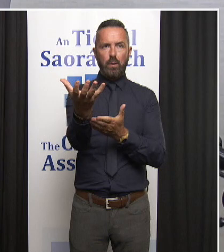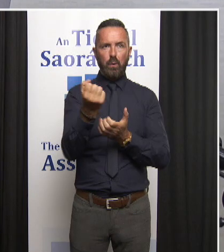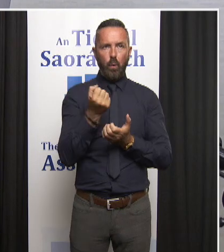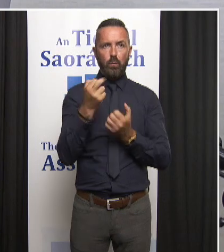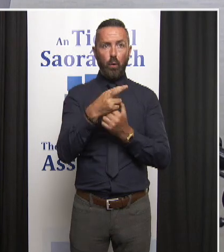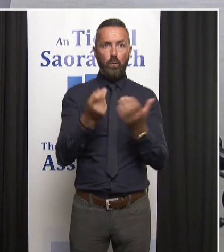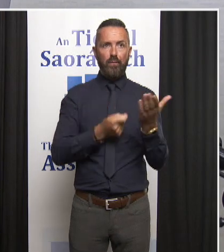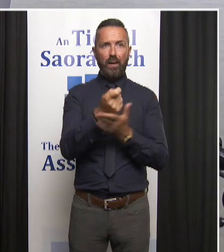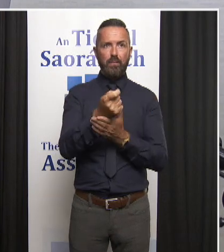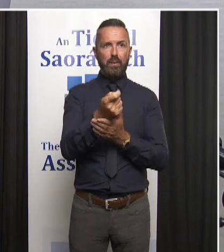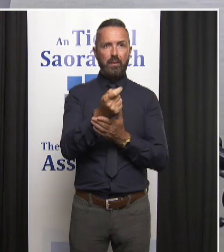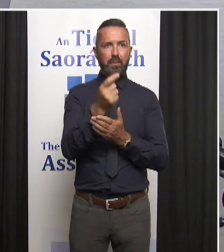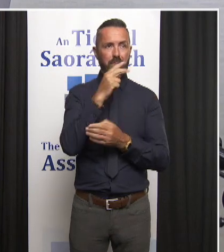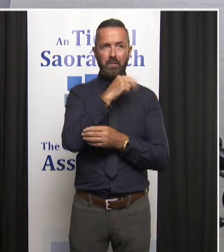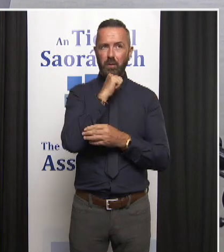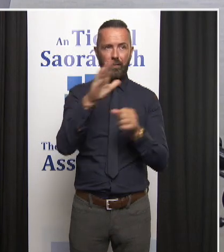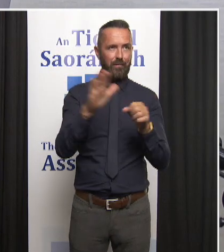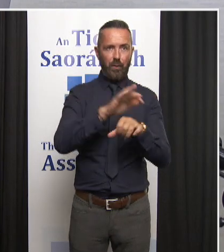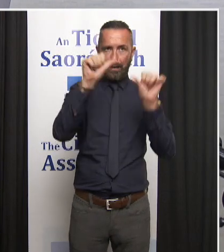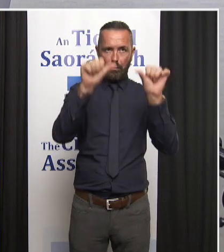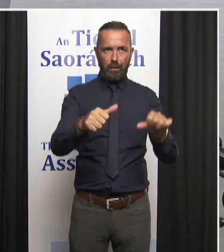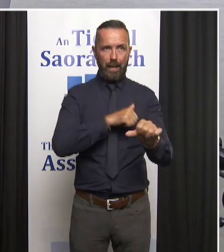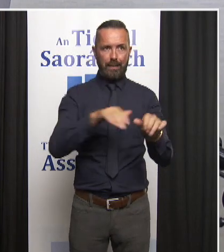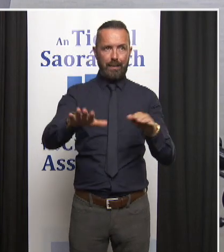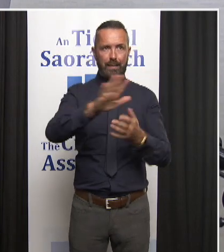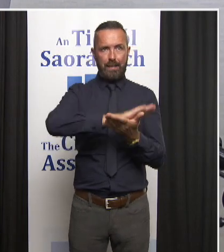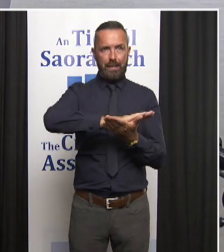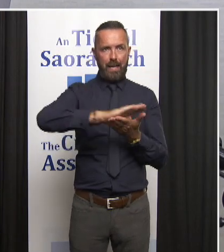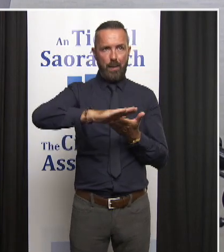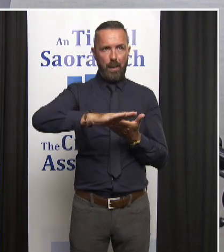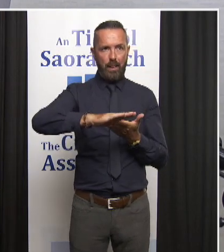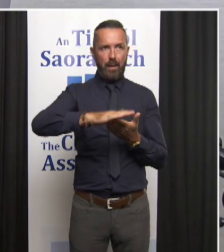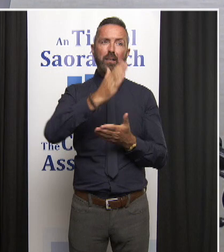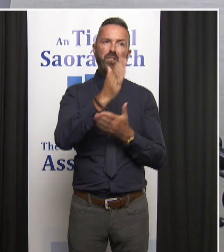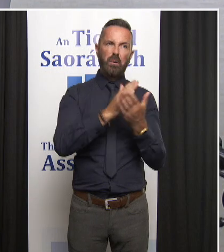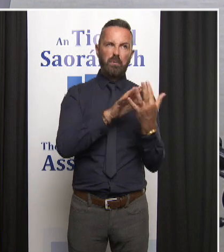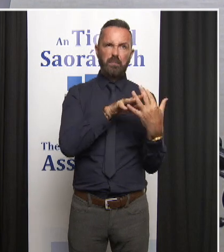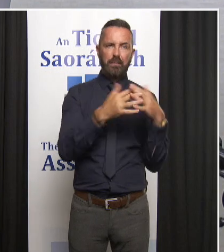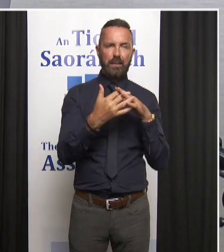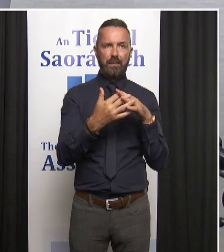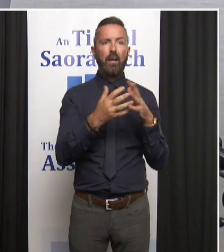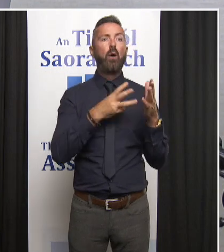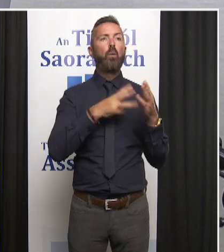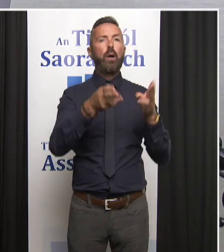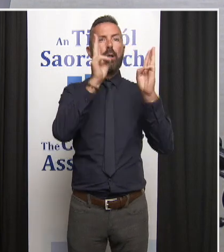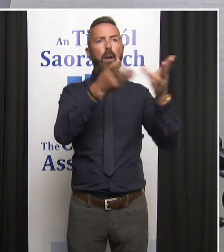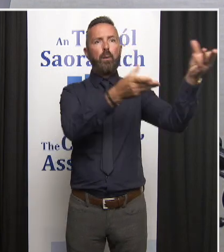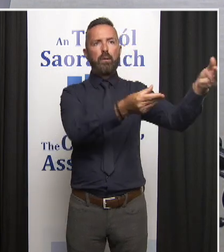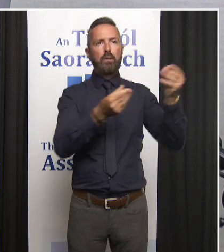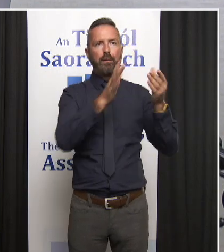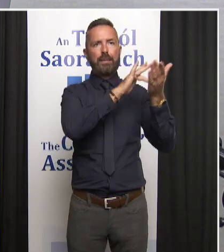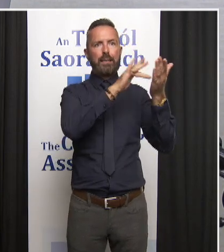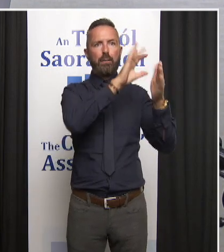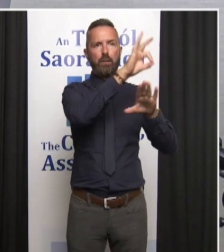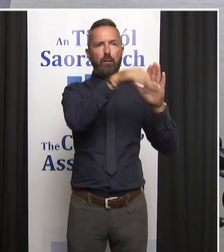at the table it wasn't the general consensus. There was kind of a mix of opinions on it. The same with where the powers are devolved from central government, budgets moved